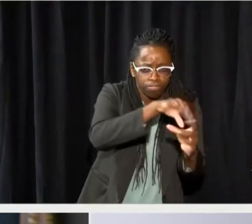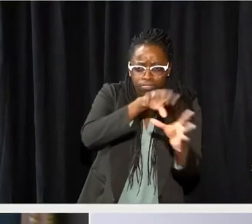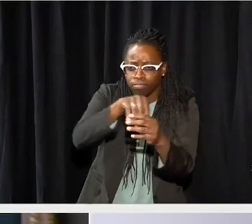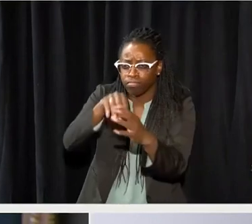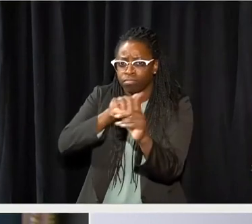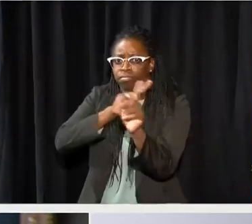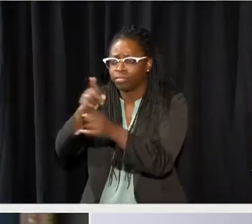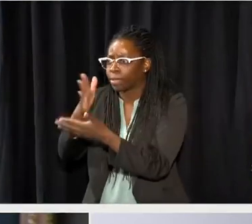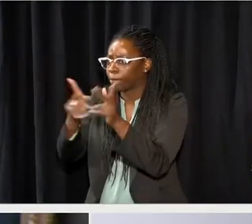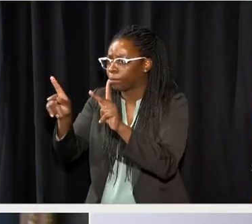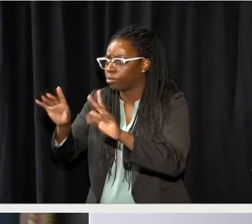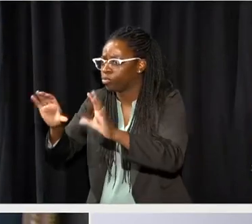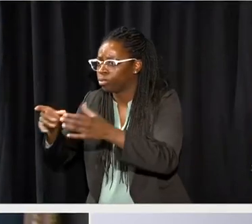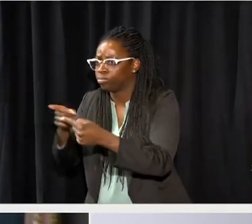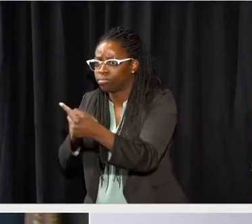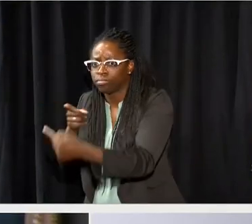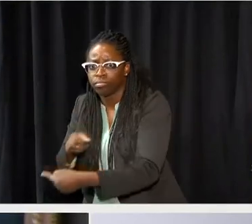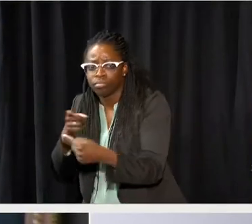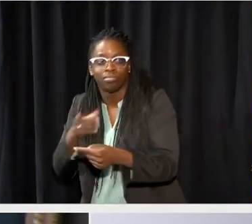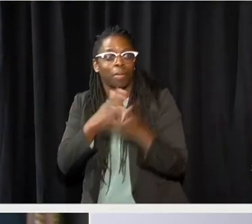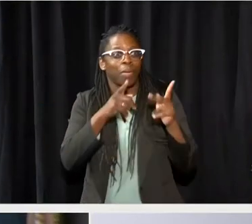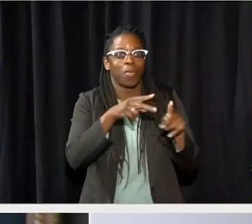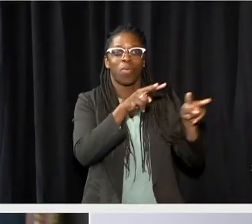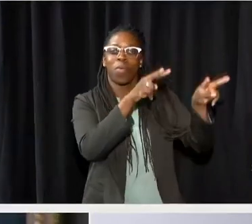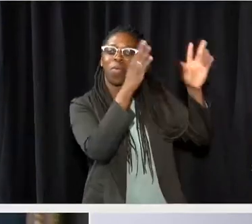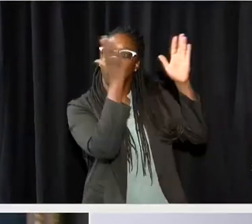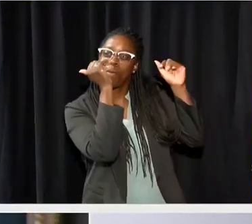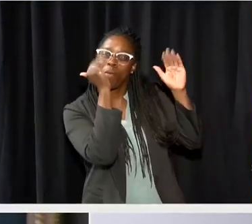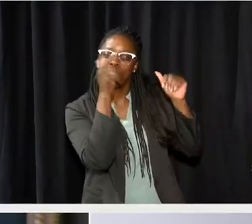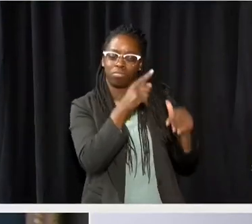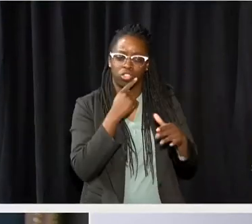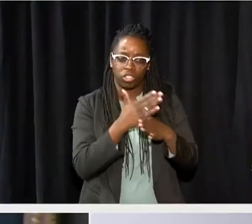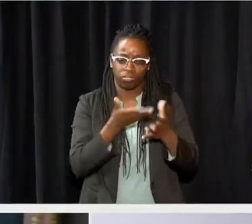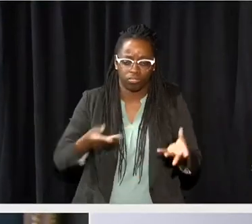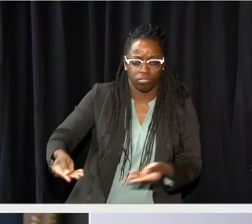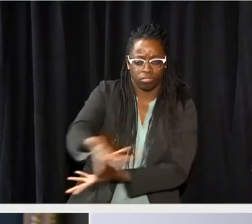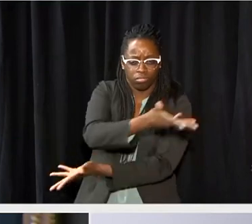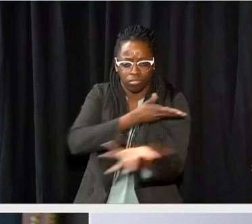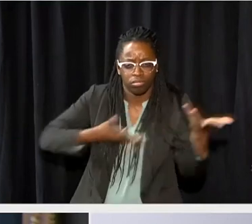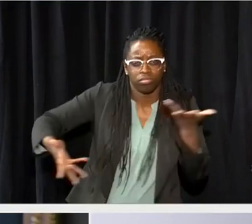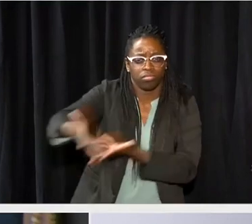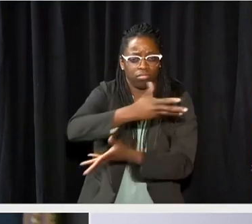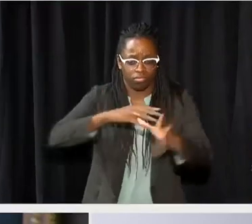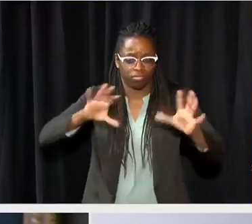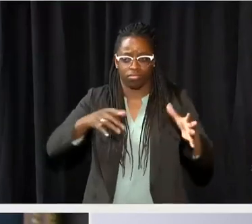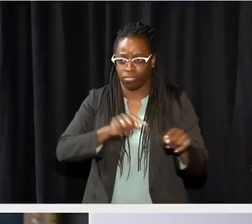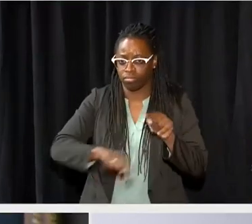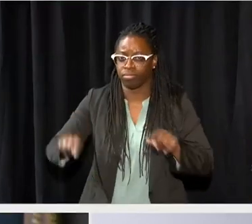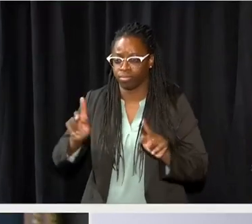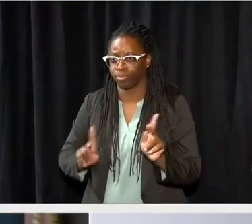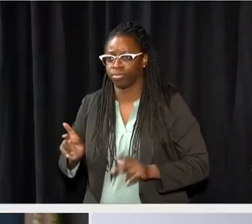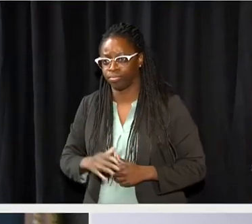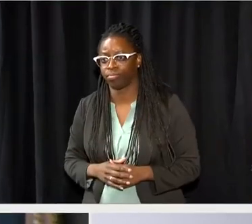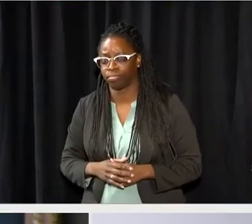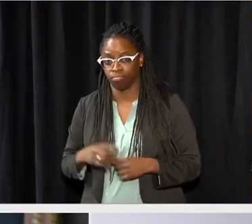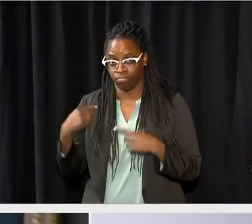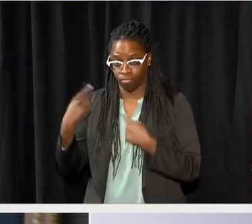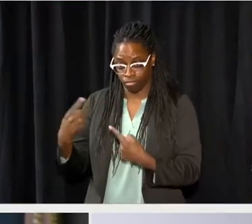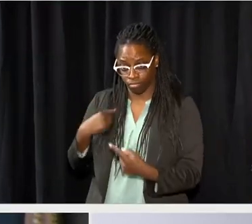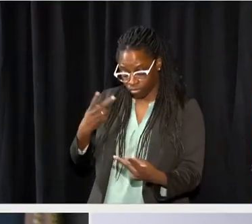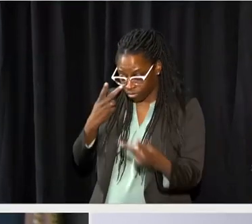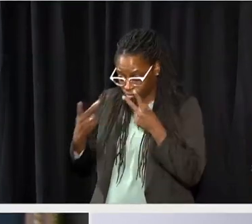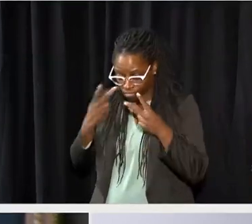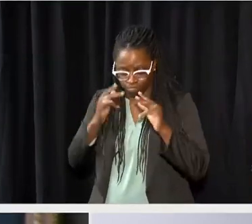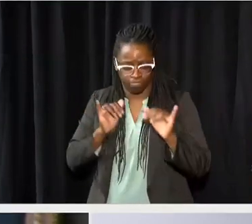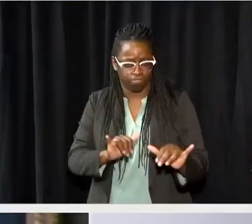struggles and your hopes. Through it all, what I've seen more deeply than ever before, more deeply